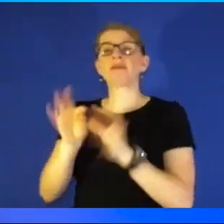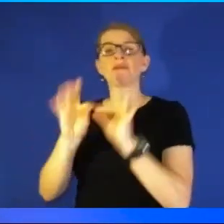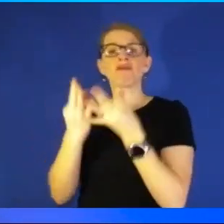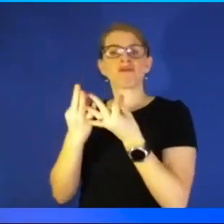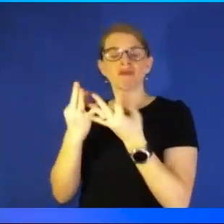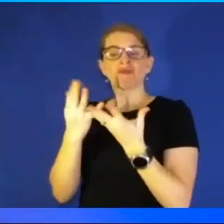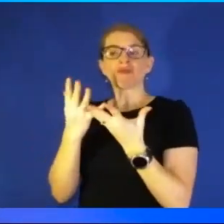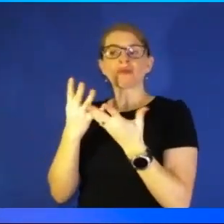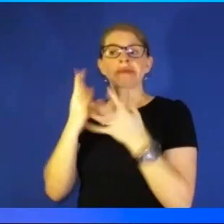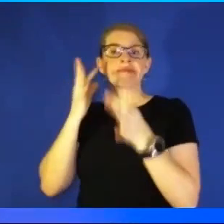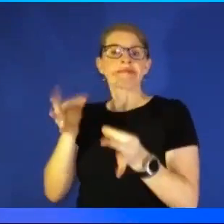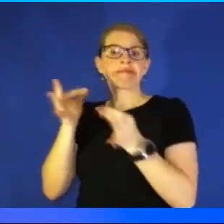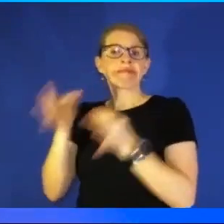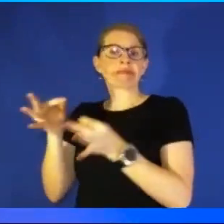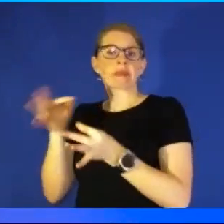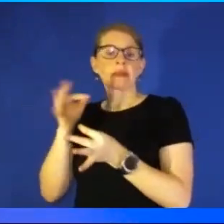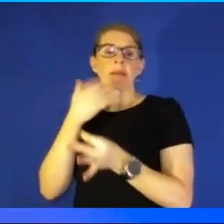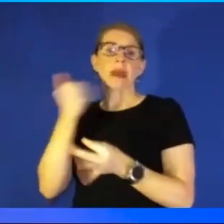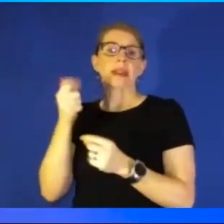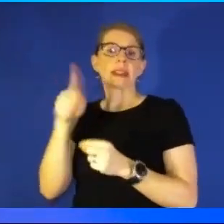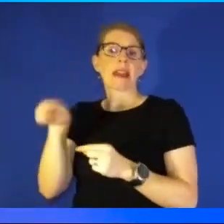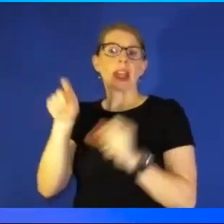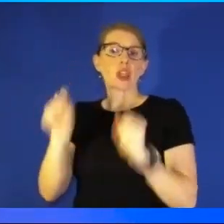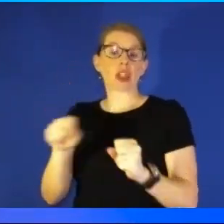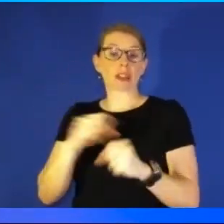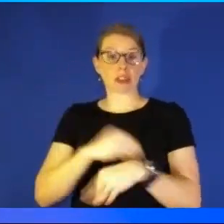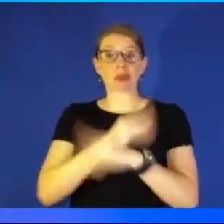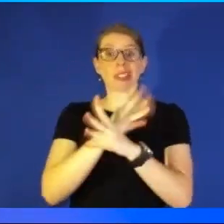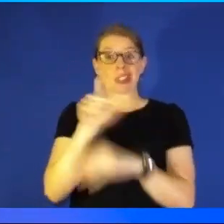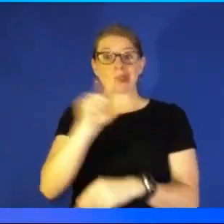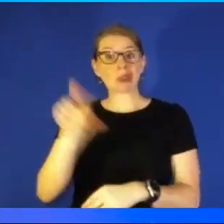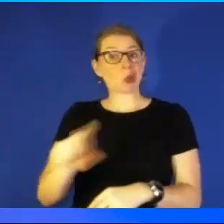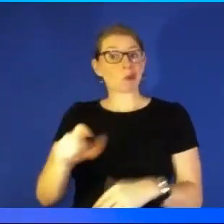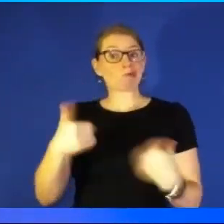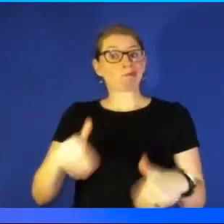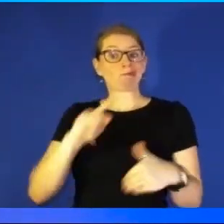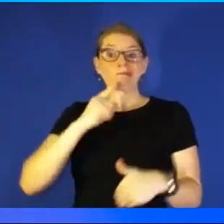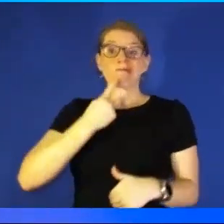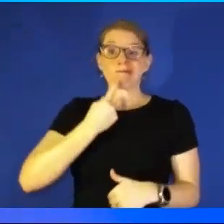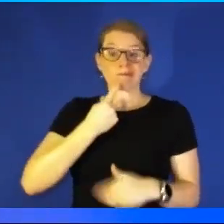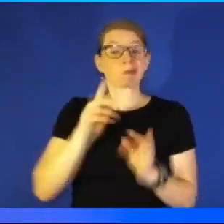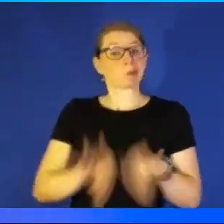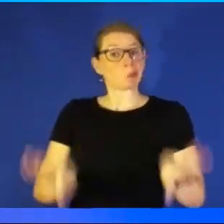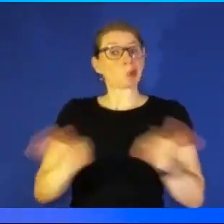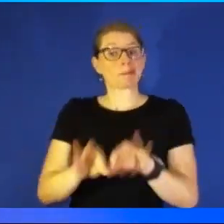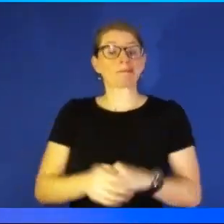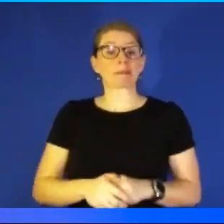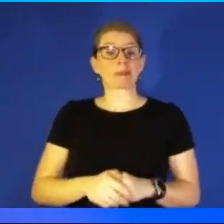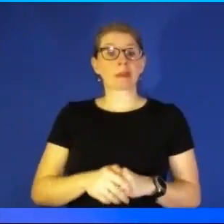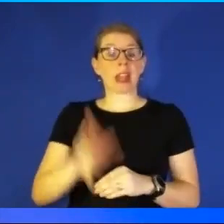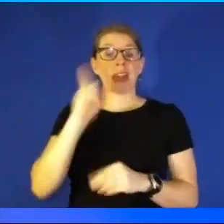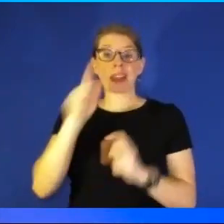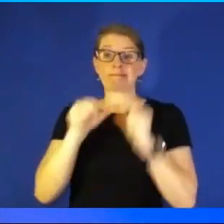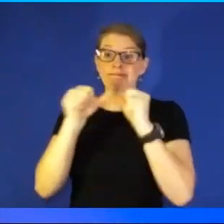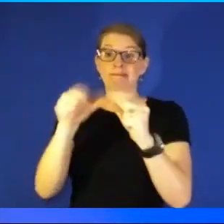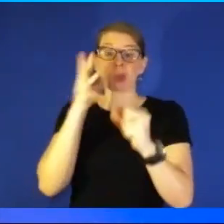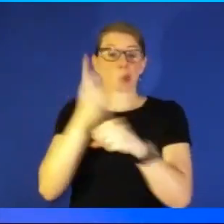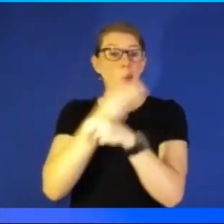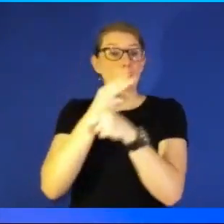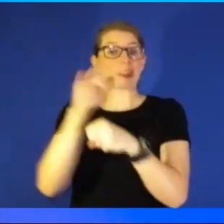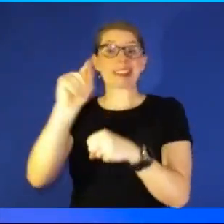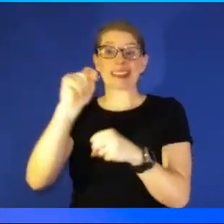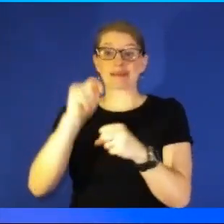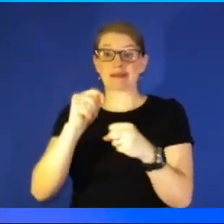using Zoom was critical in that. And I think we'll continue to use it, throughout the care that we provide. It's really been a